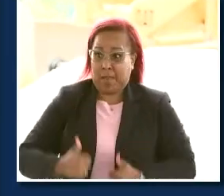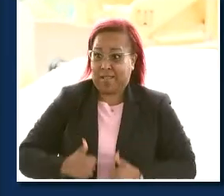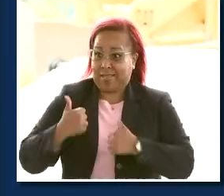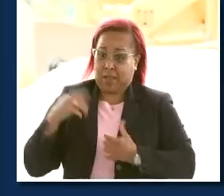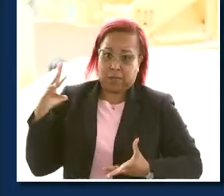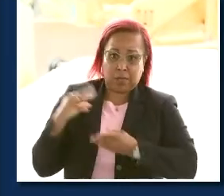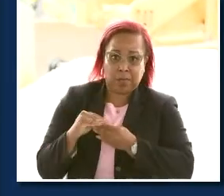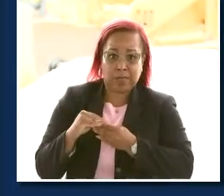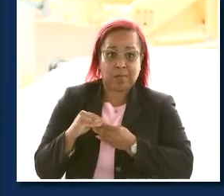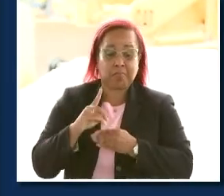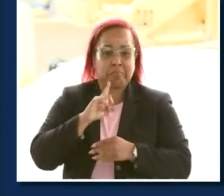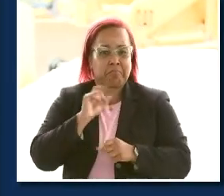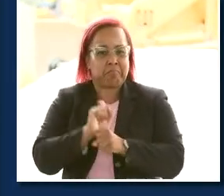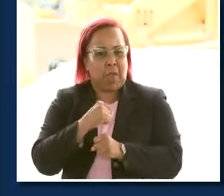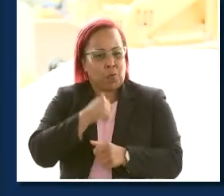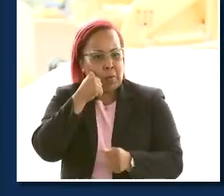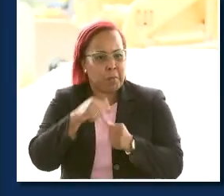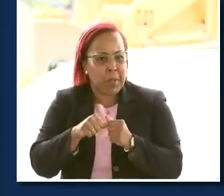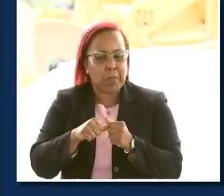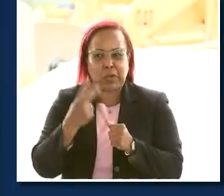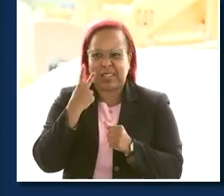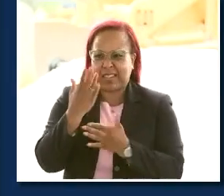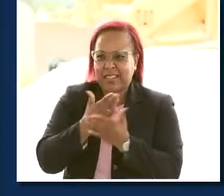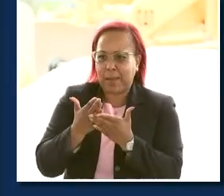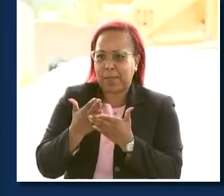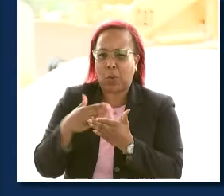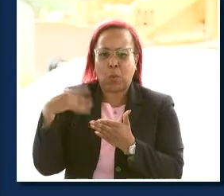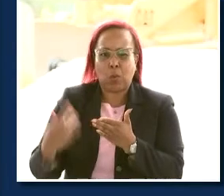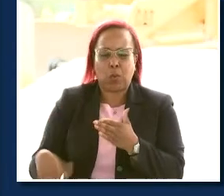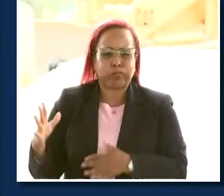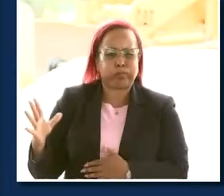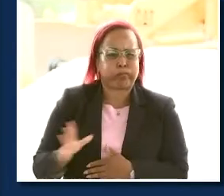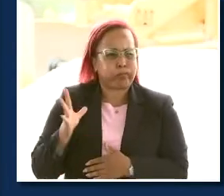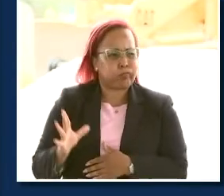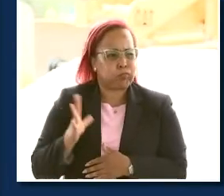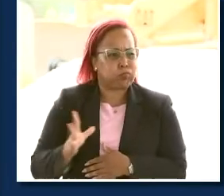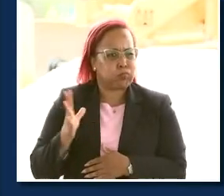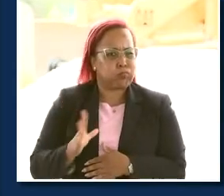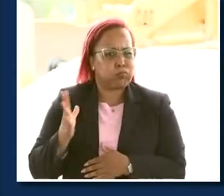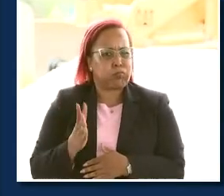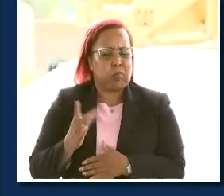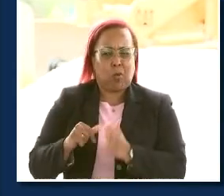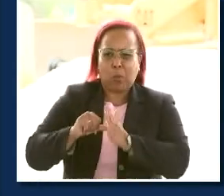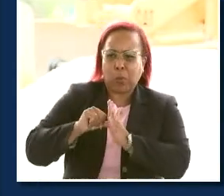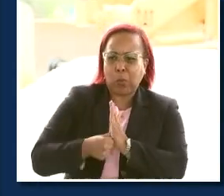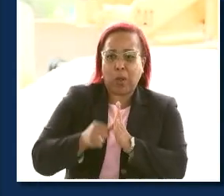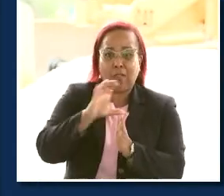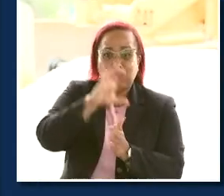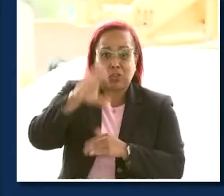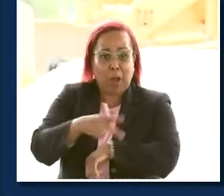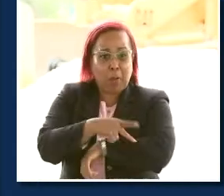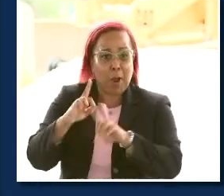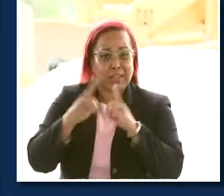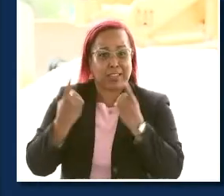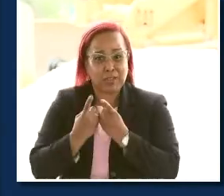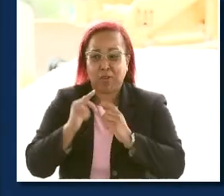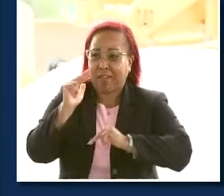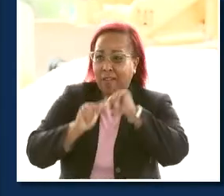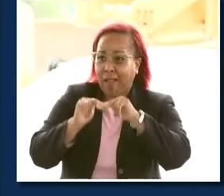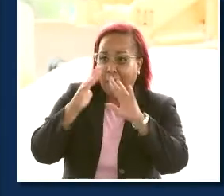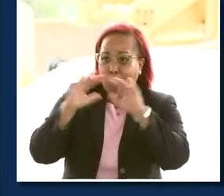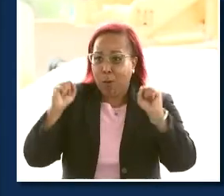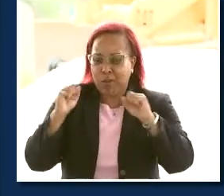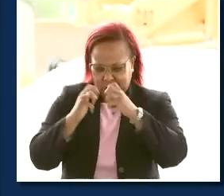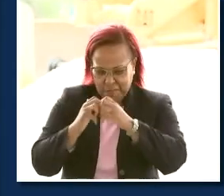lifetime I can actually remember seeing something as grandiose, as iconic as the Chicago Park District headquarters